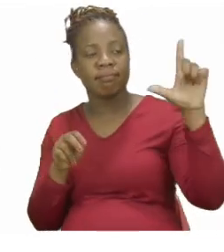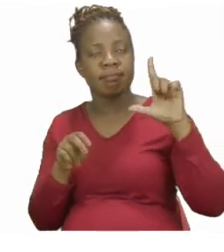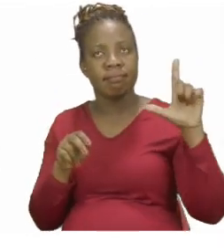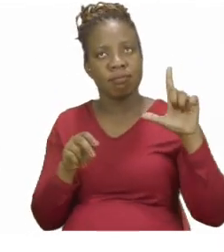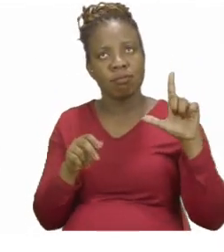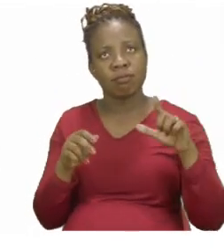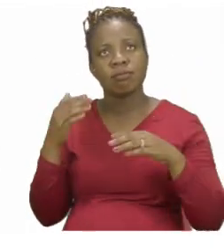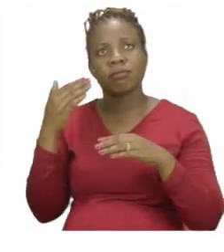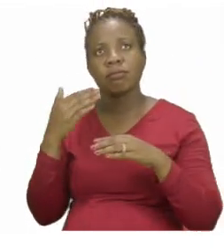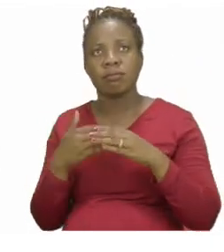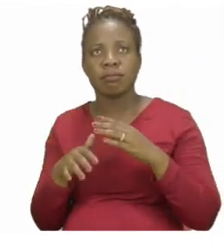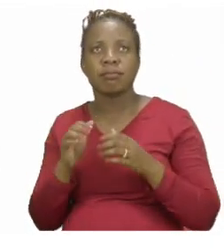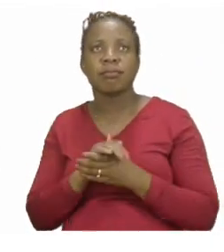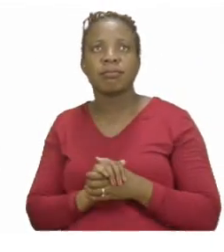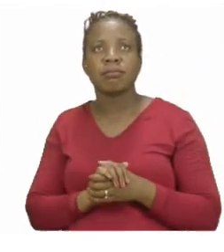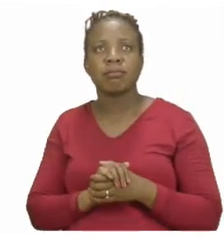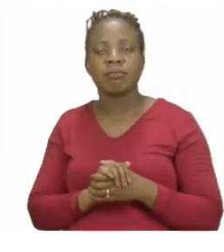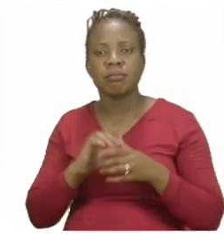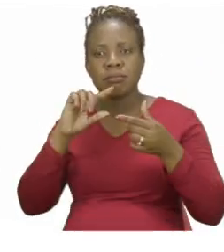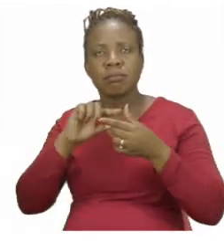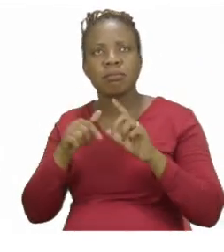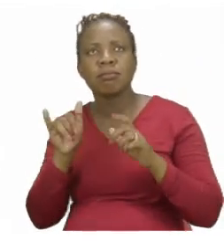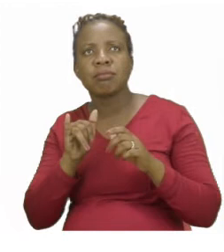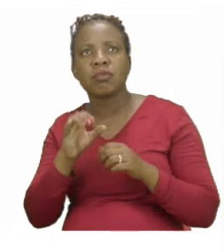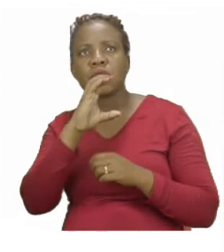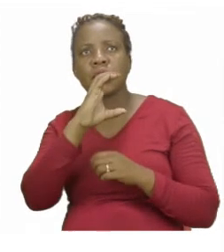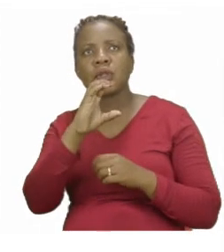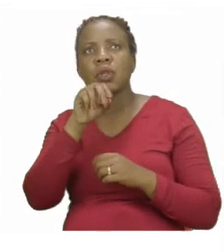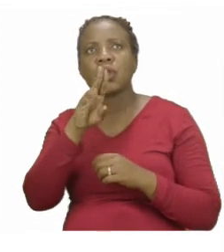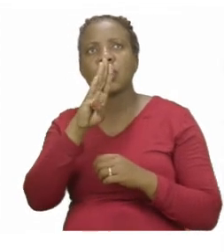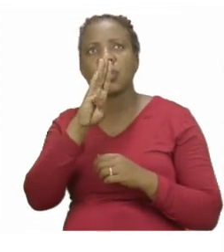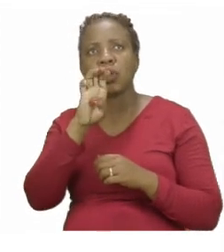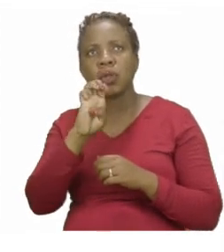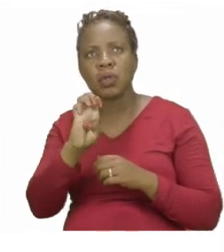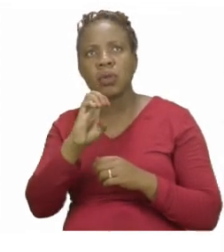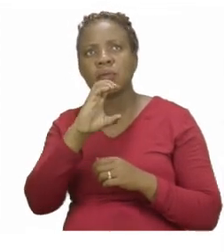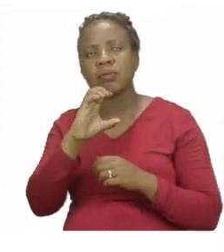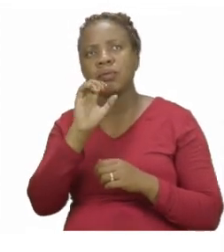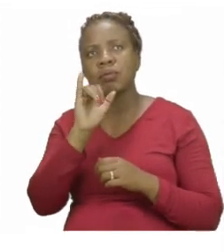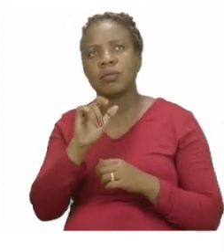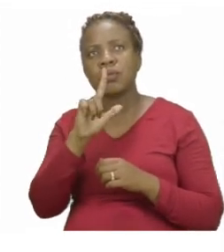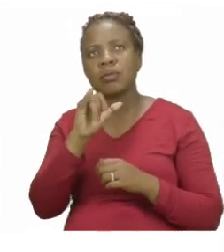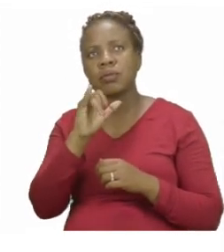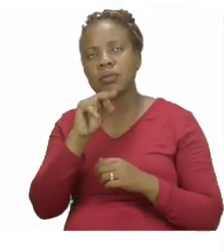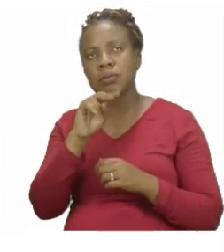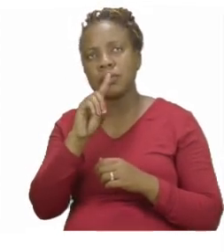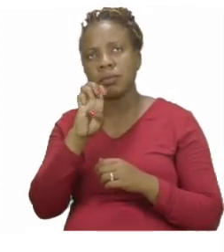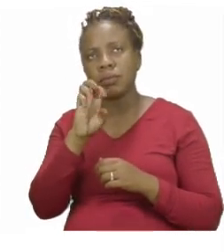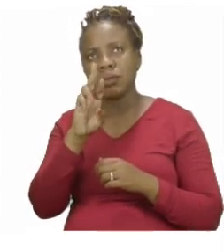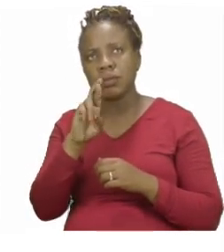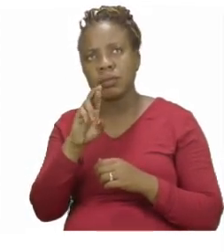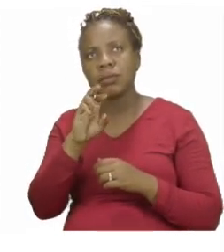3D shapes are a cube, a cylinder, a rectangular prism,